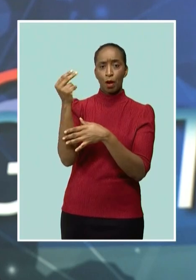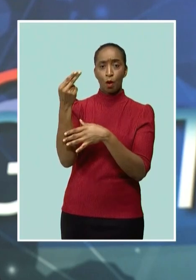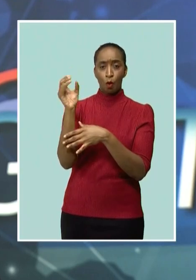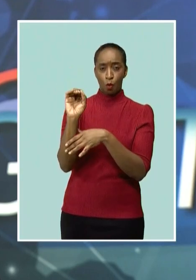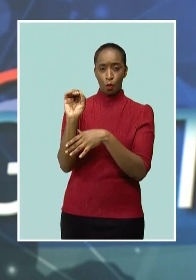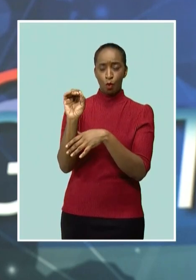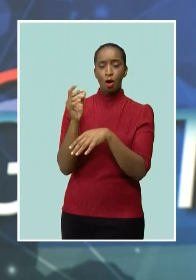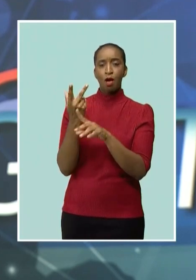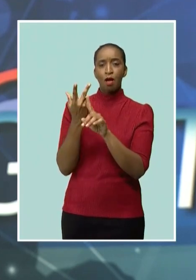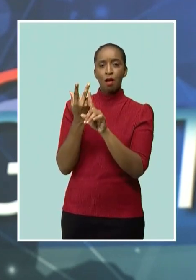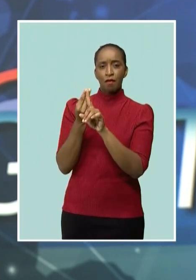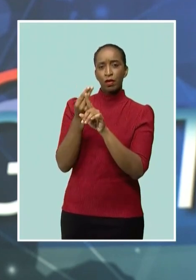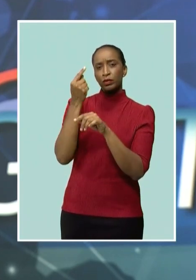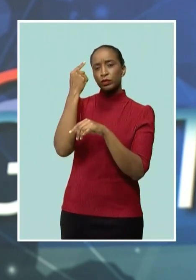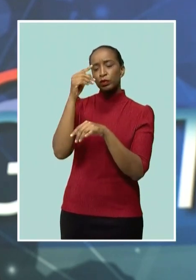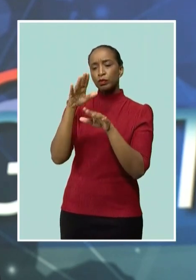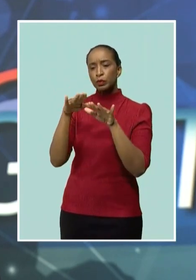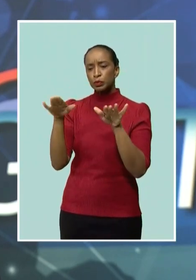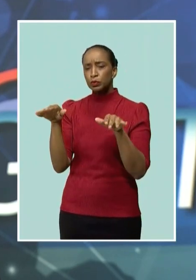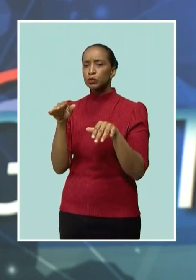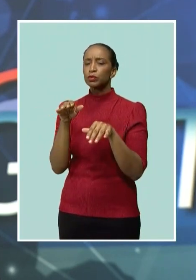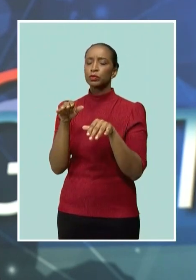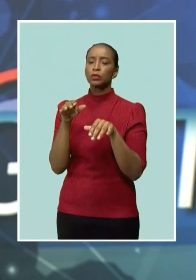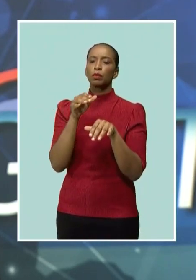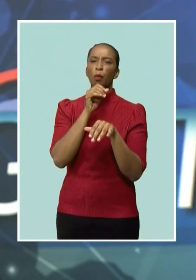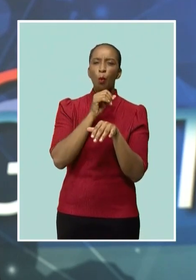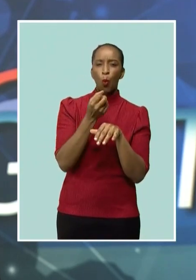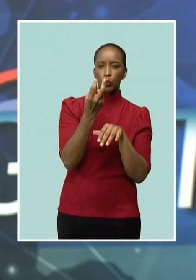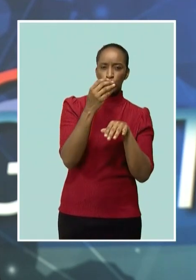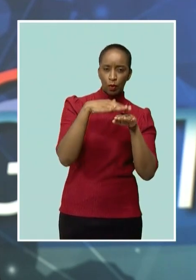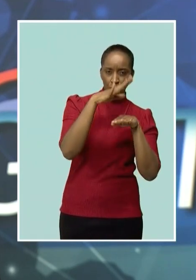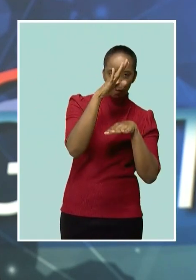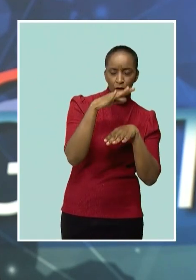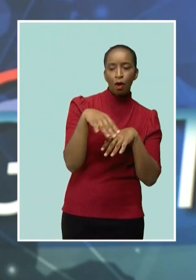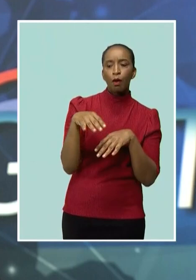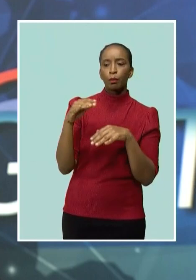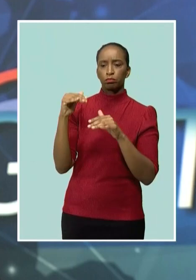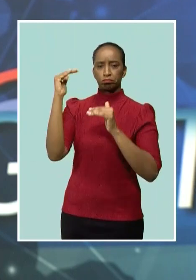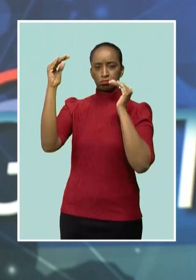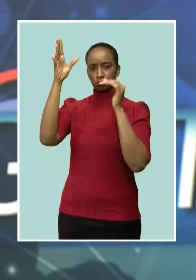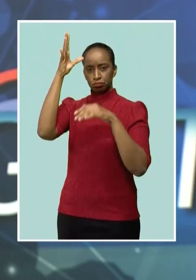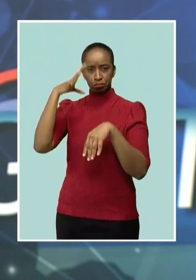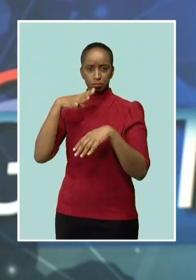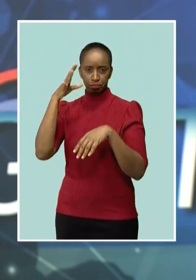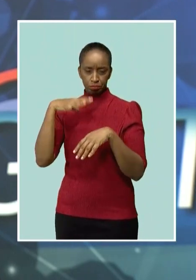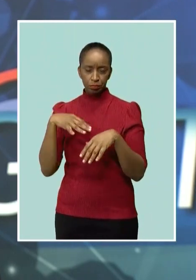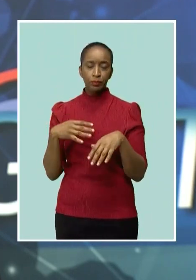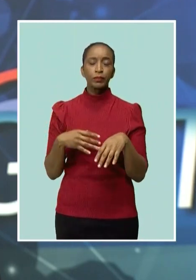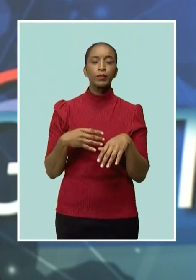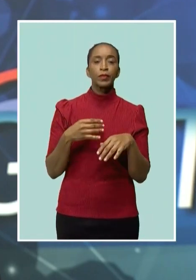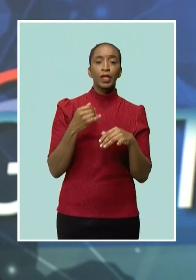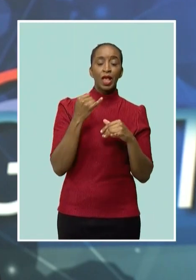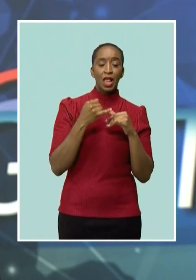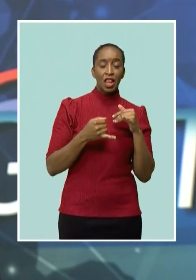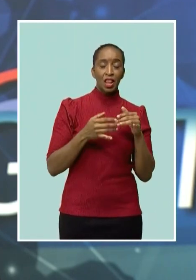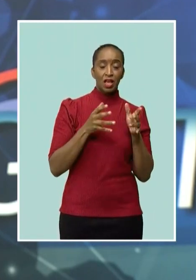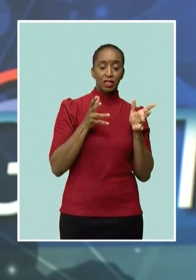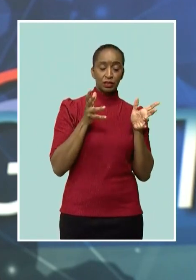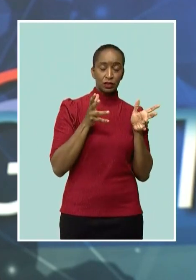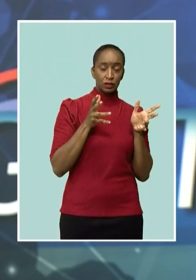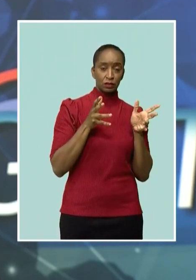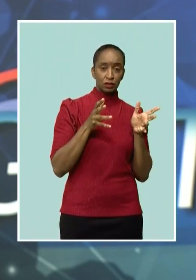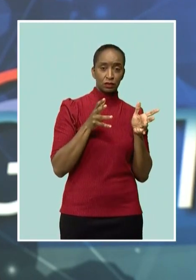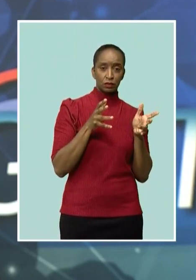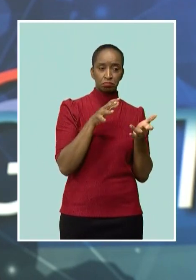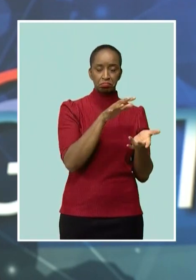and children over 12 years old. The last batch of Sinopharm vaccines expired in August this year. Dr. George further